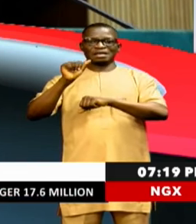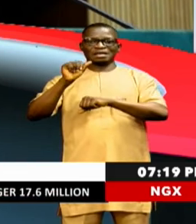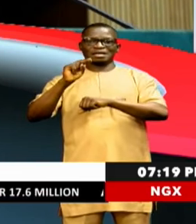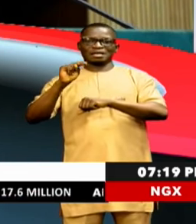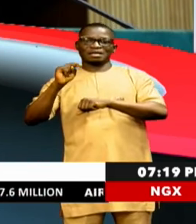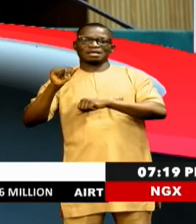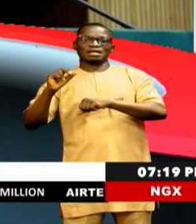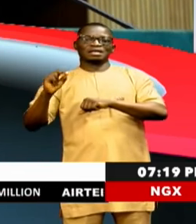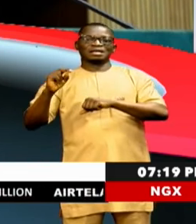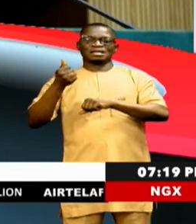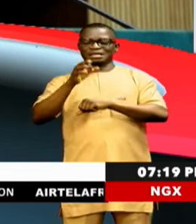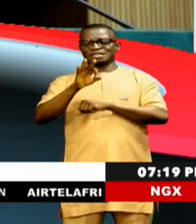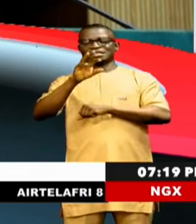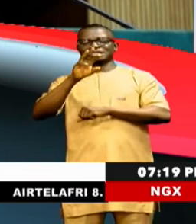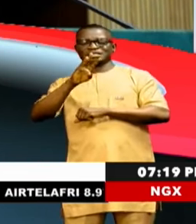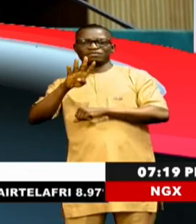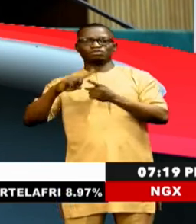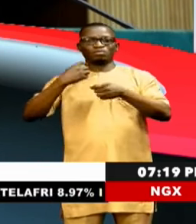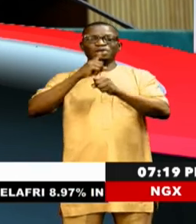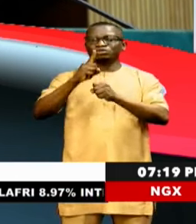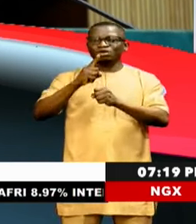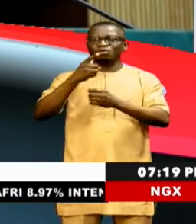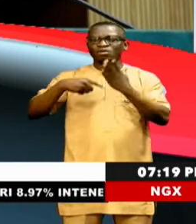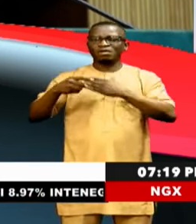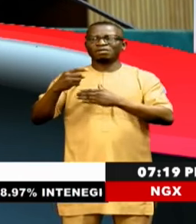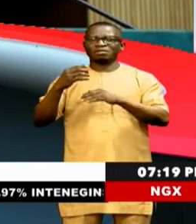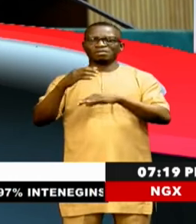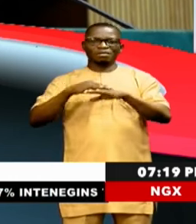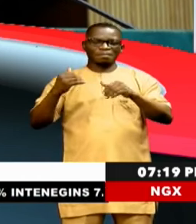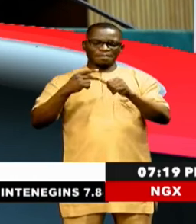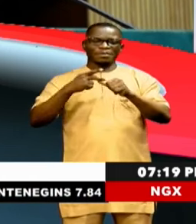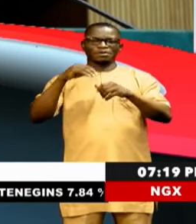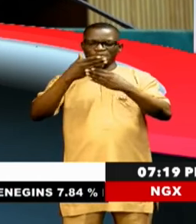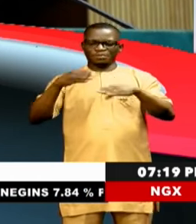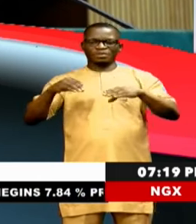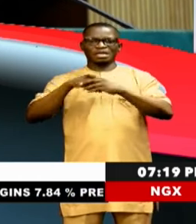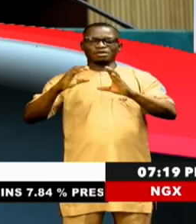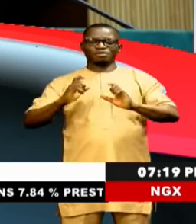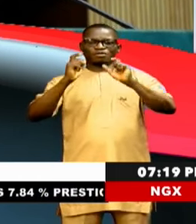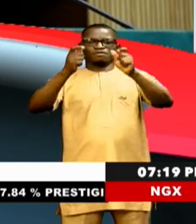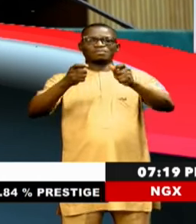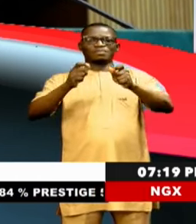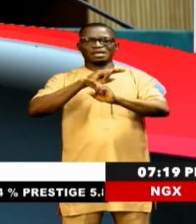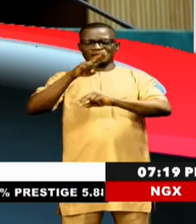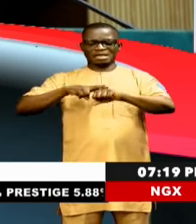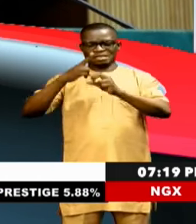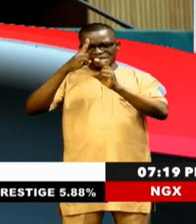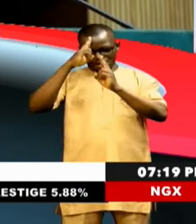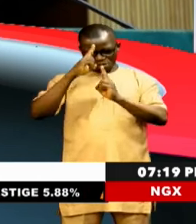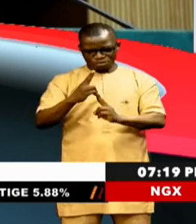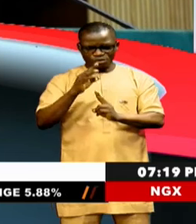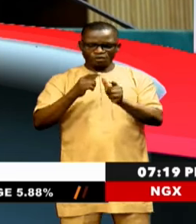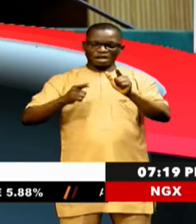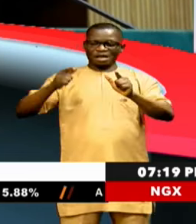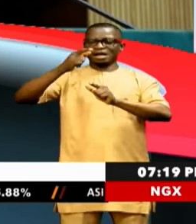of 1964 to ensure what it calls parity in the conferment of the national honor of Grand